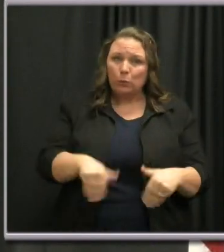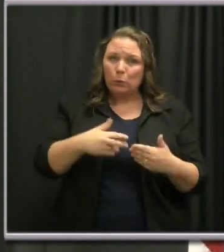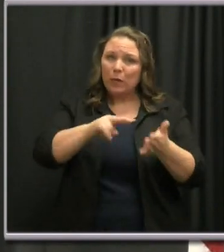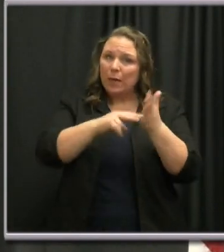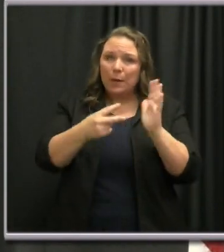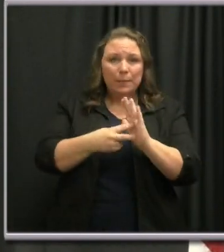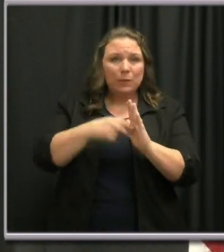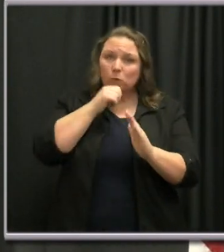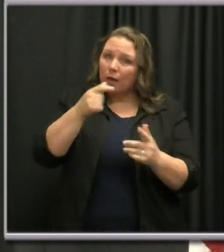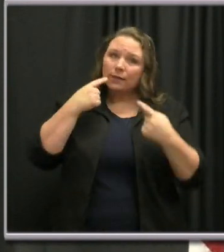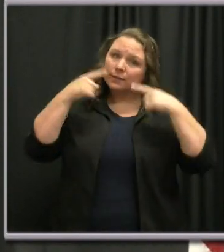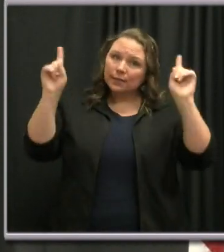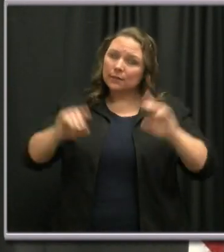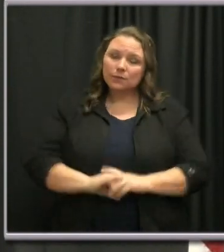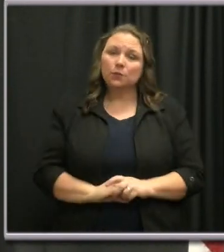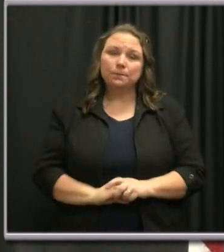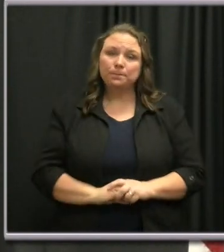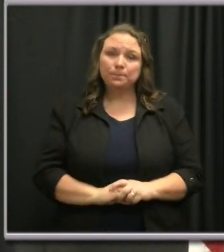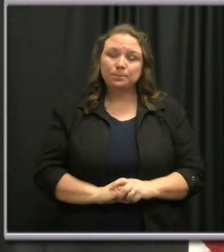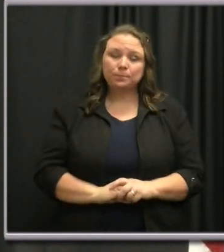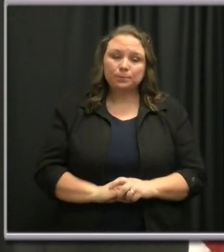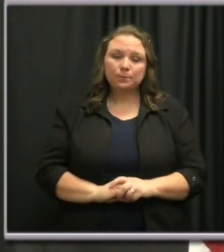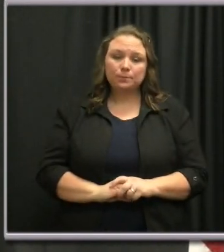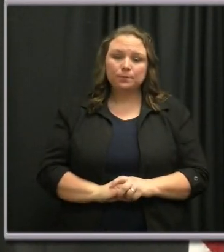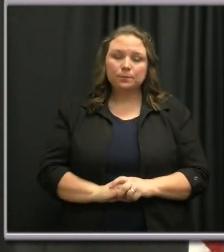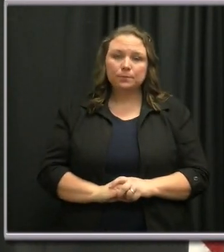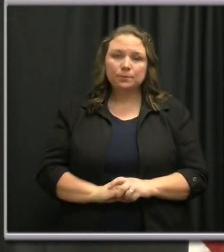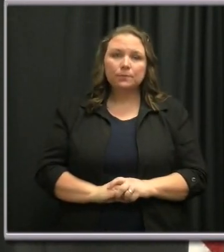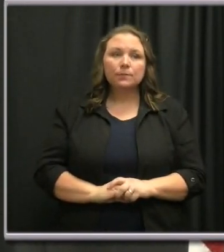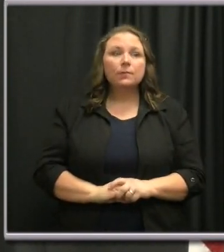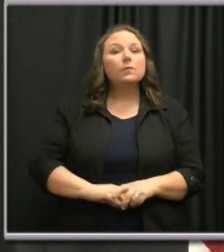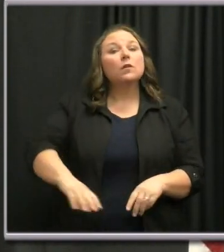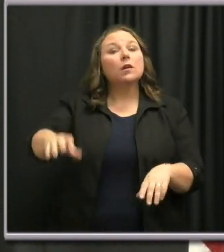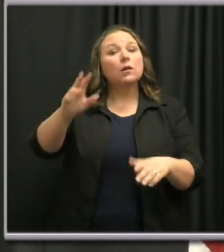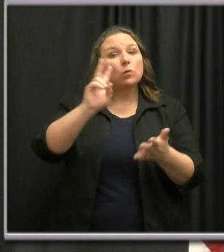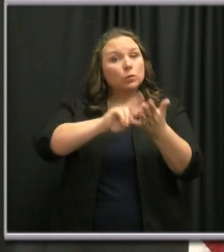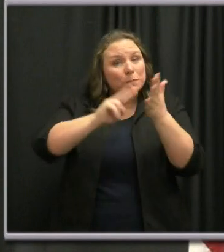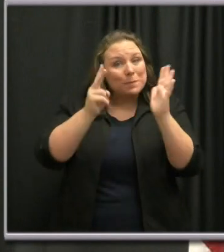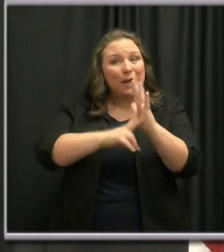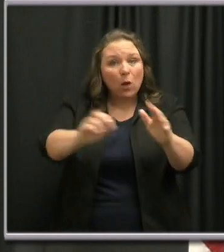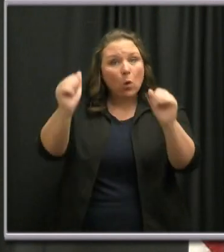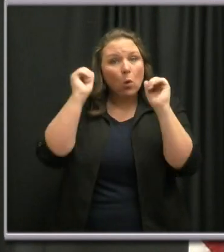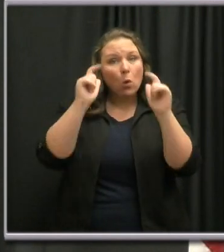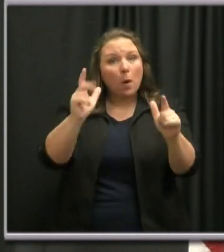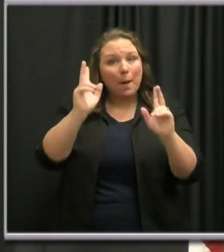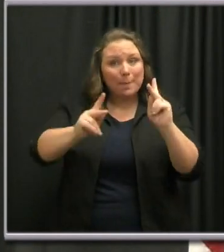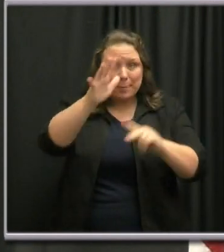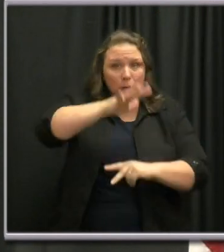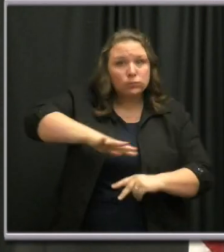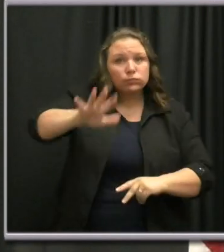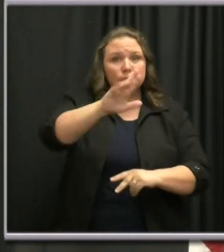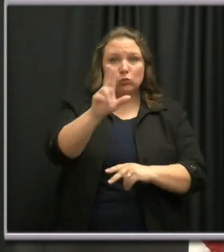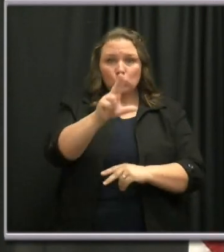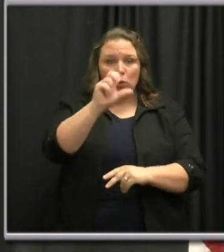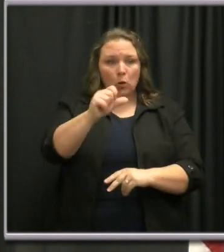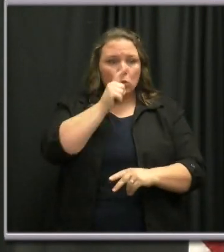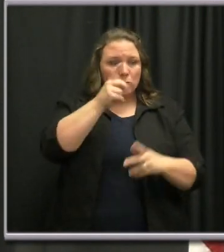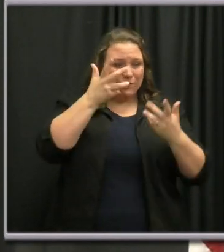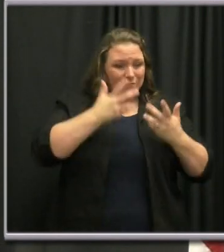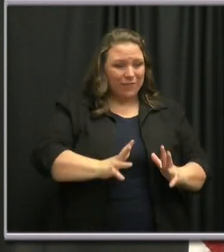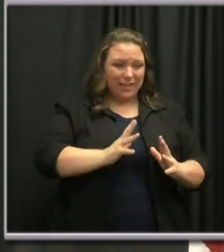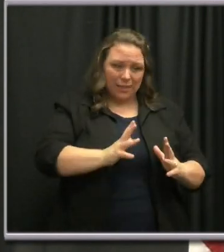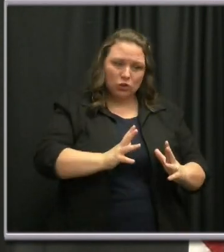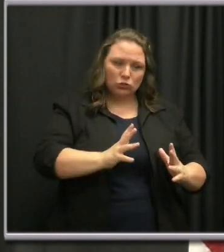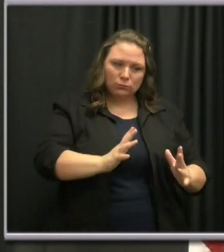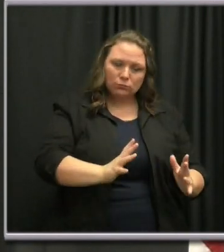doing against this virus. So if everyone in the United States who got COVID-19 survived it